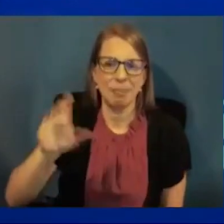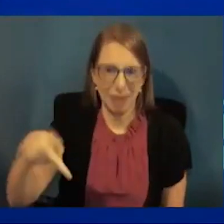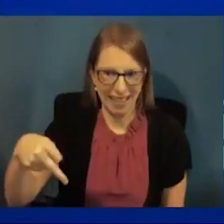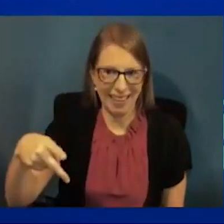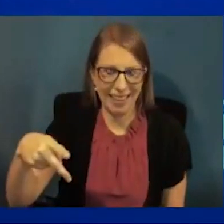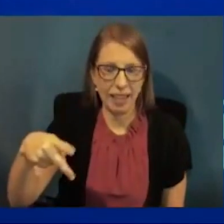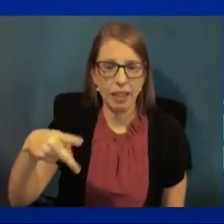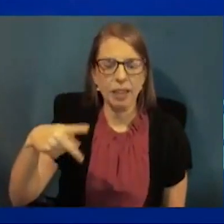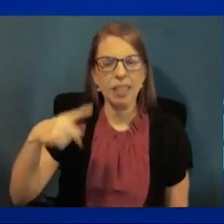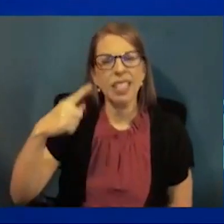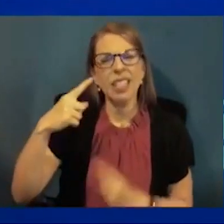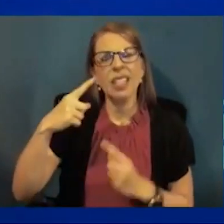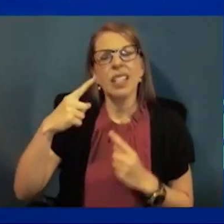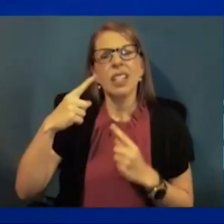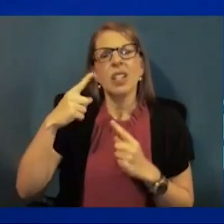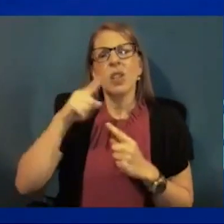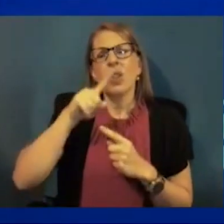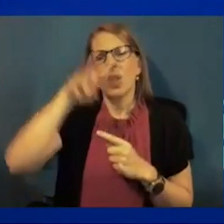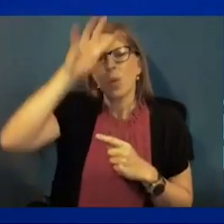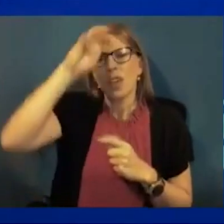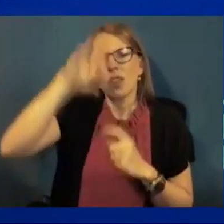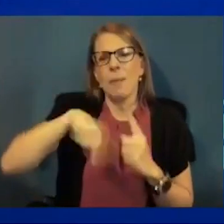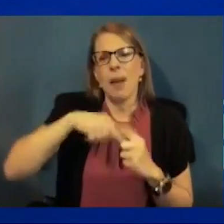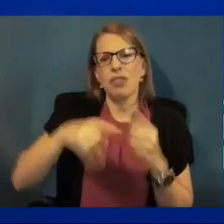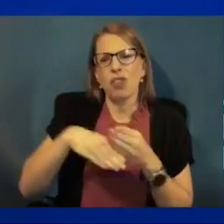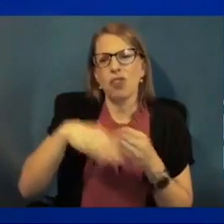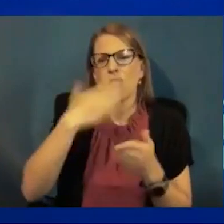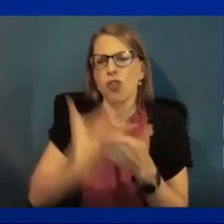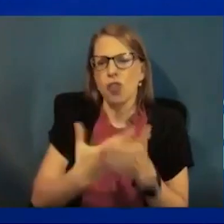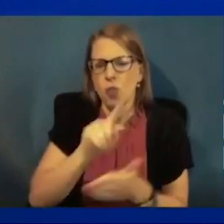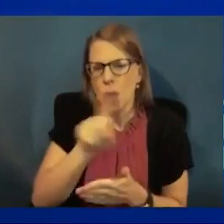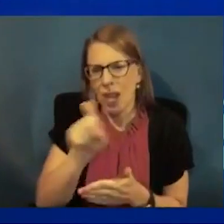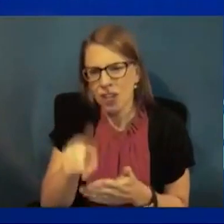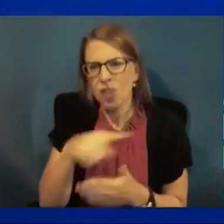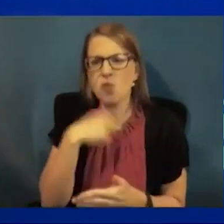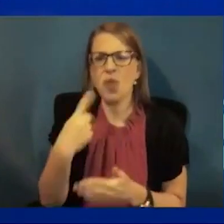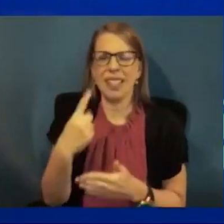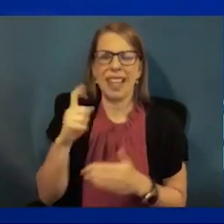also a good question, and I think that's just one of those risk things you have to weigh.